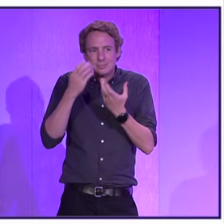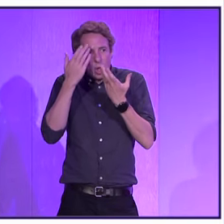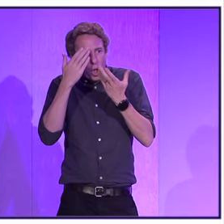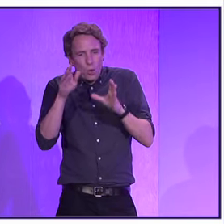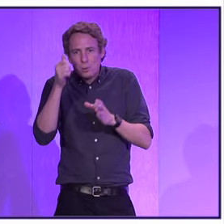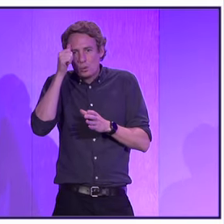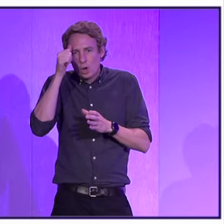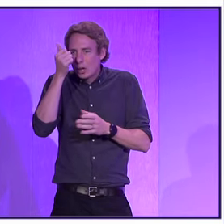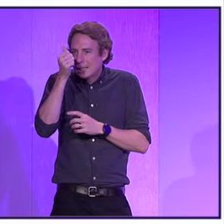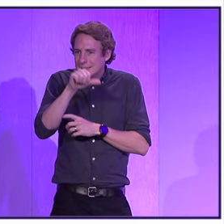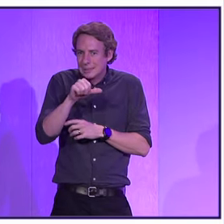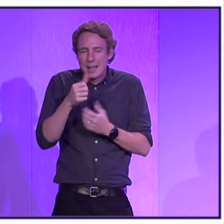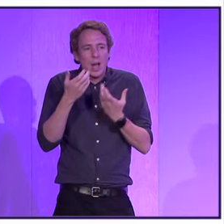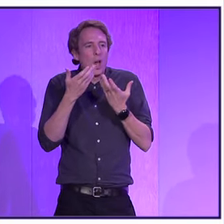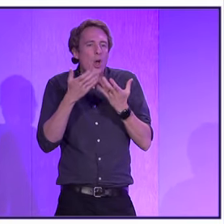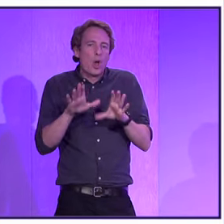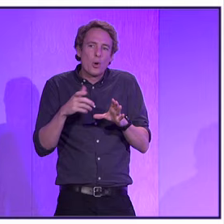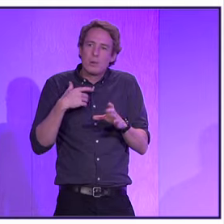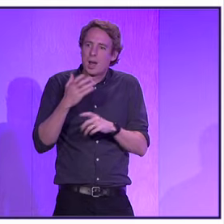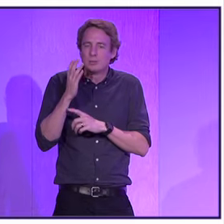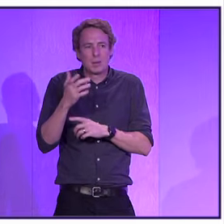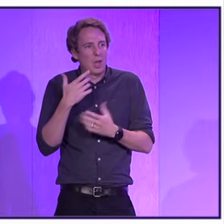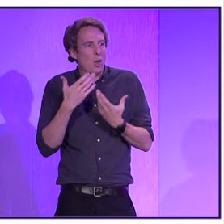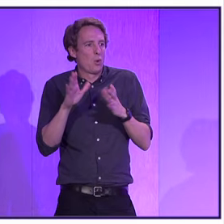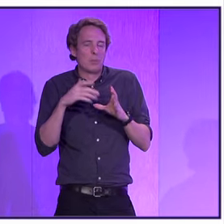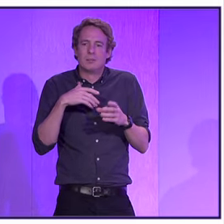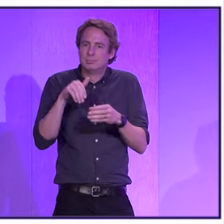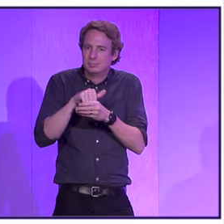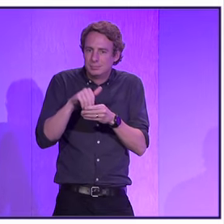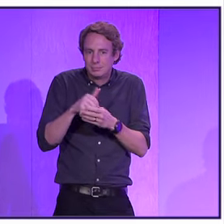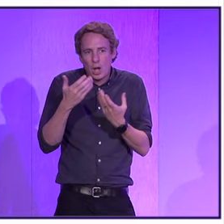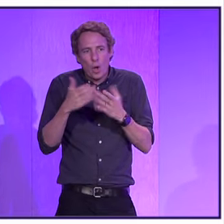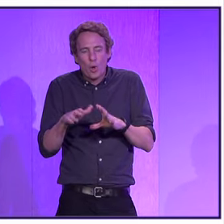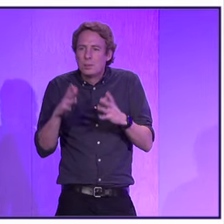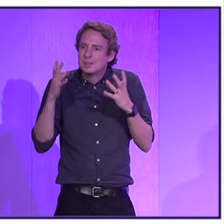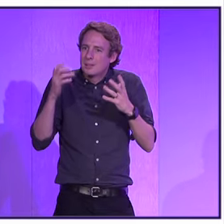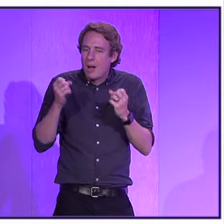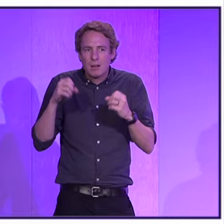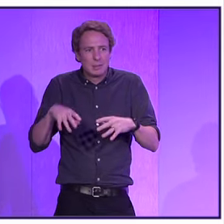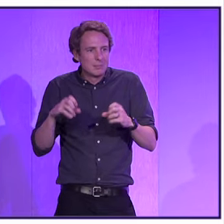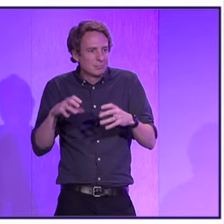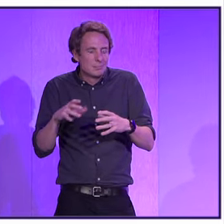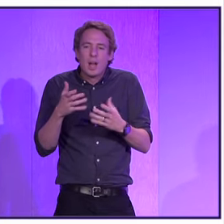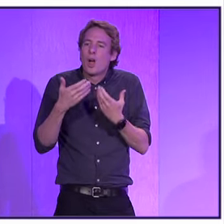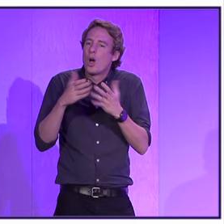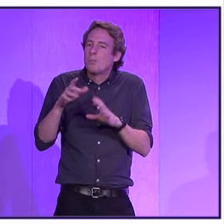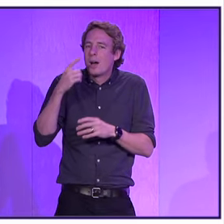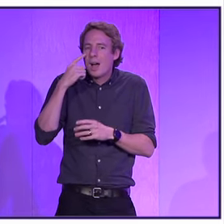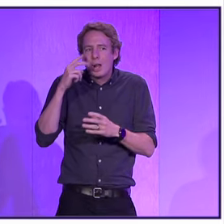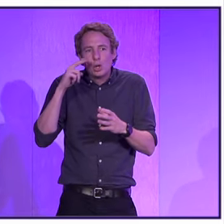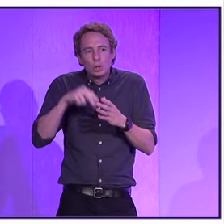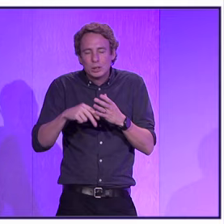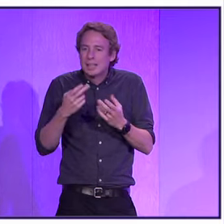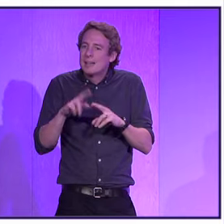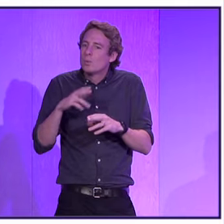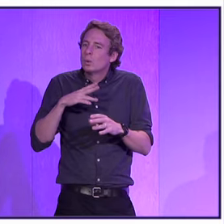Open up for knowledge and intellect. Open up the speaker, make me blast the sound. Open up the sky, make the bears come down. Open up your eyes, make me look inside. If you